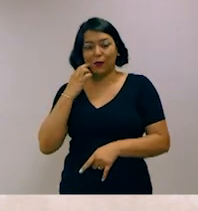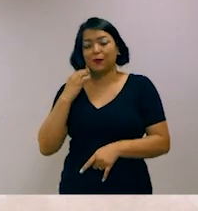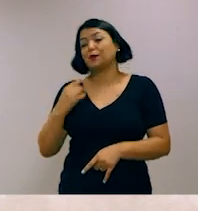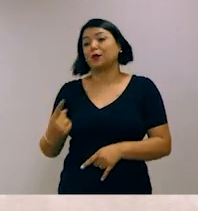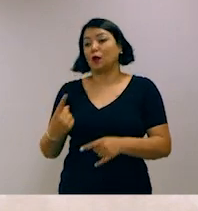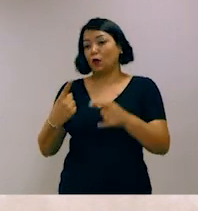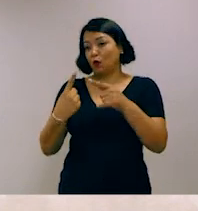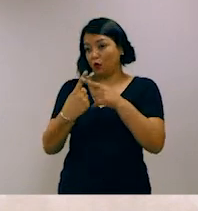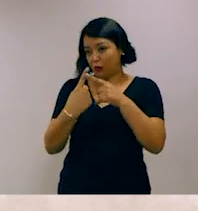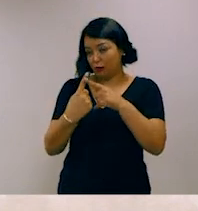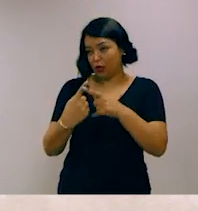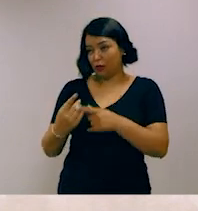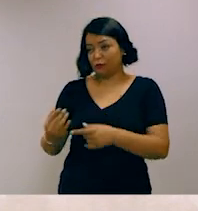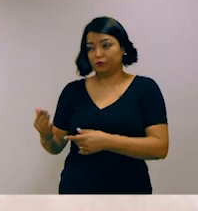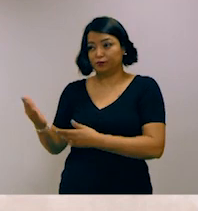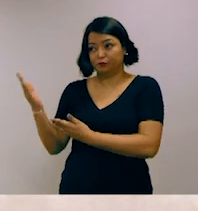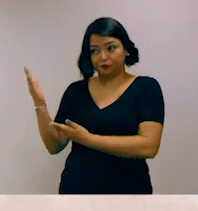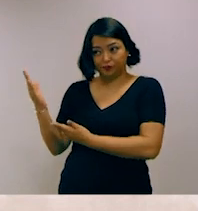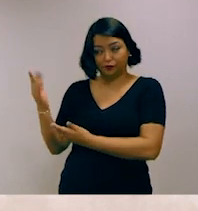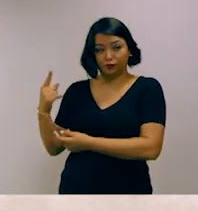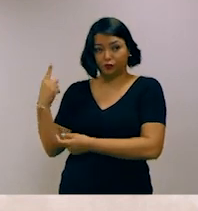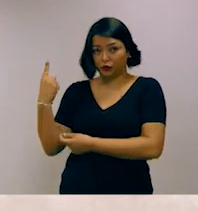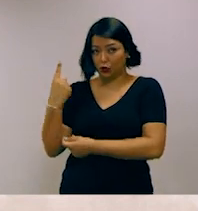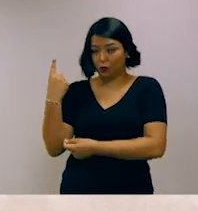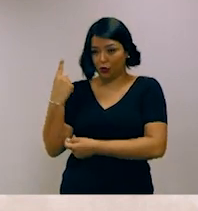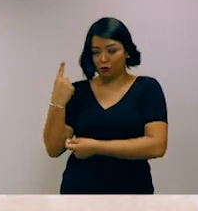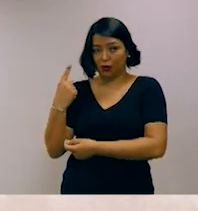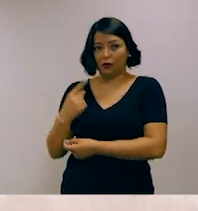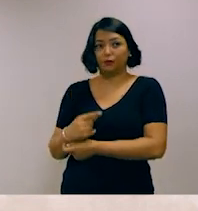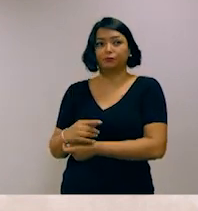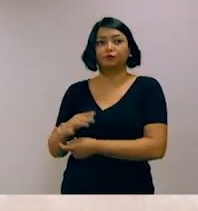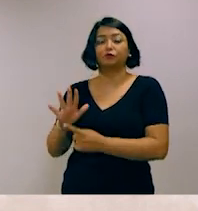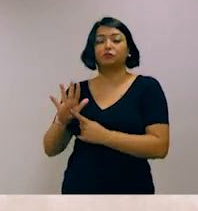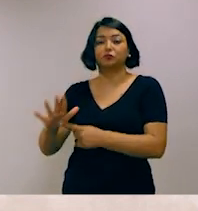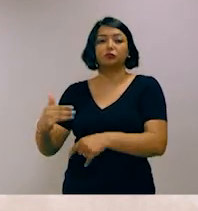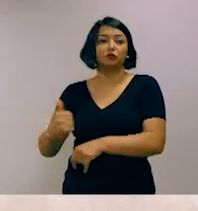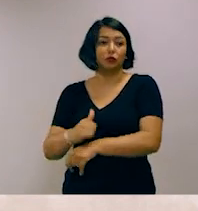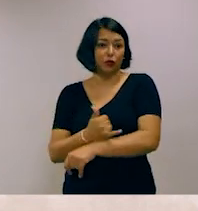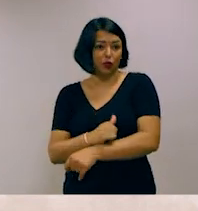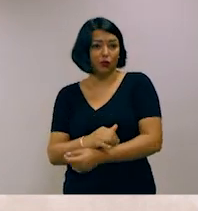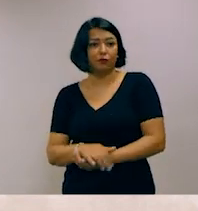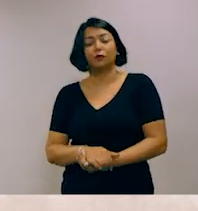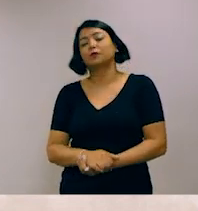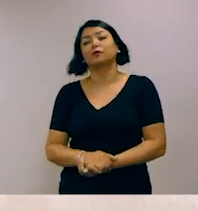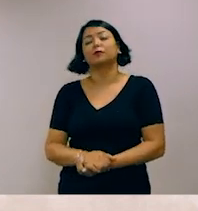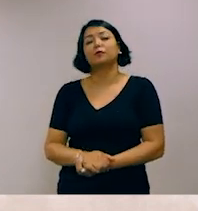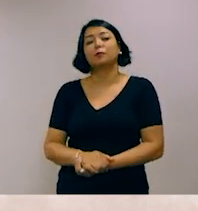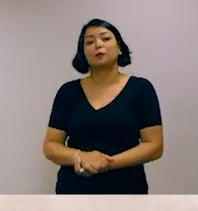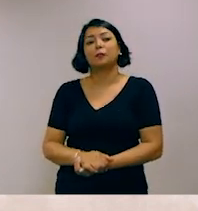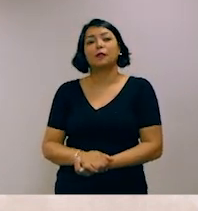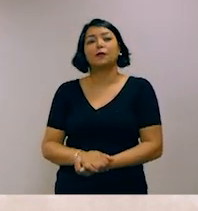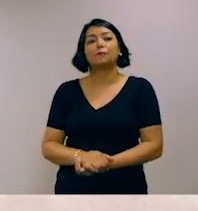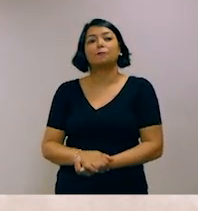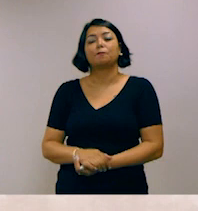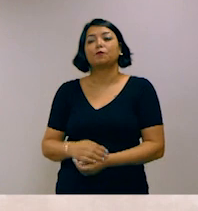to try to forecast a continuous bag of words and the